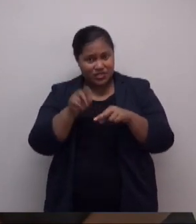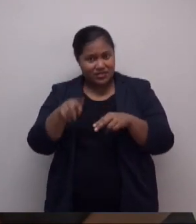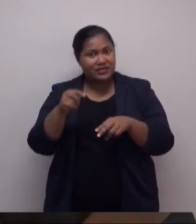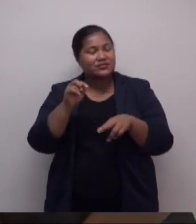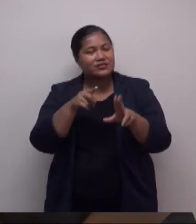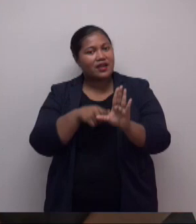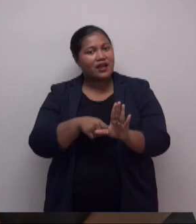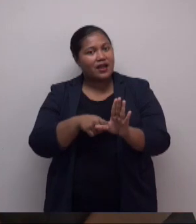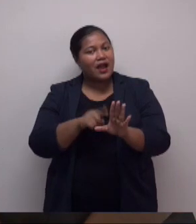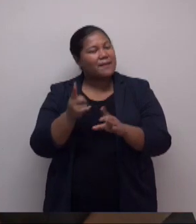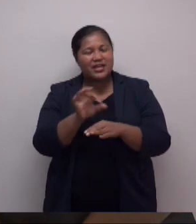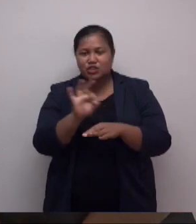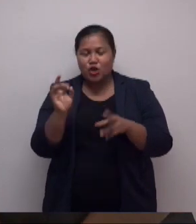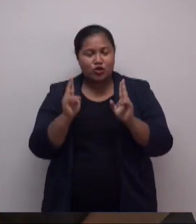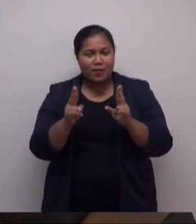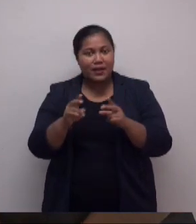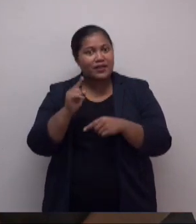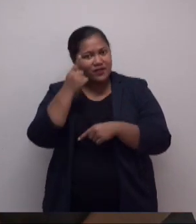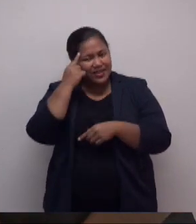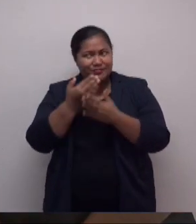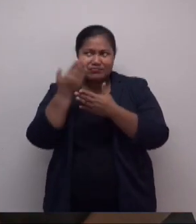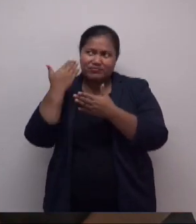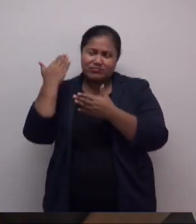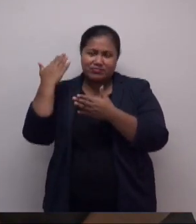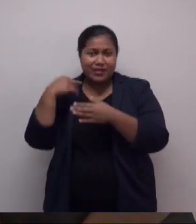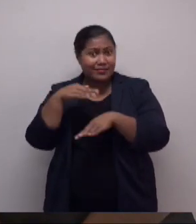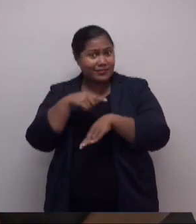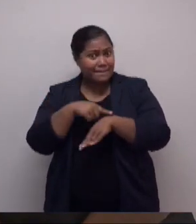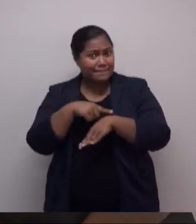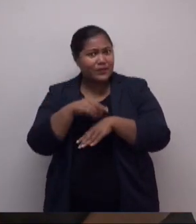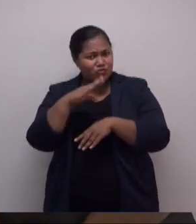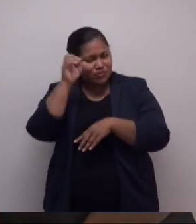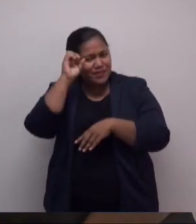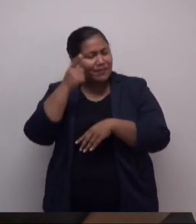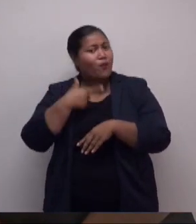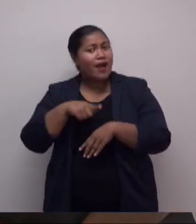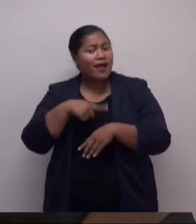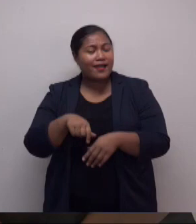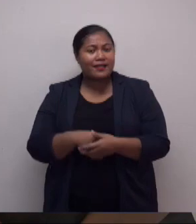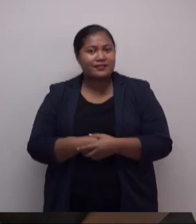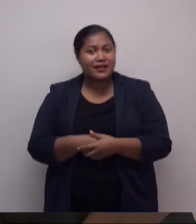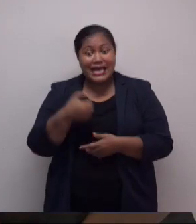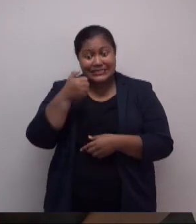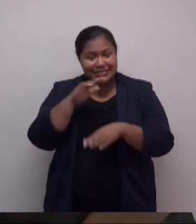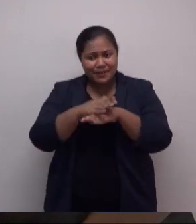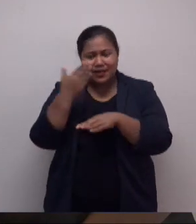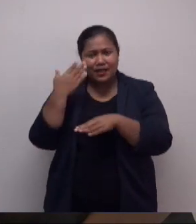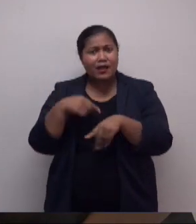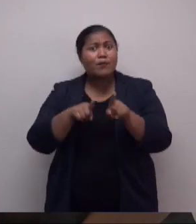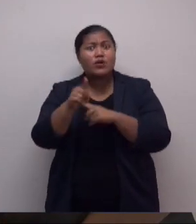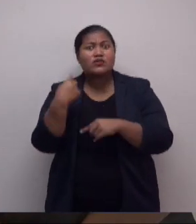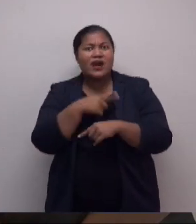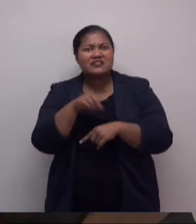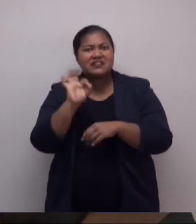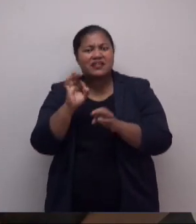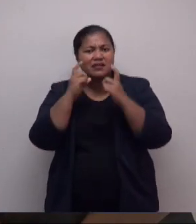isn't. If you think back to that time, you'll remember why. 6 months ago, most of us were not carrying